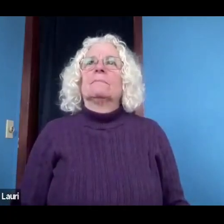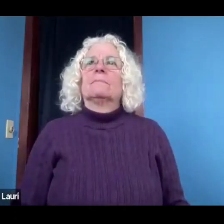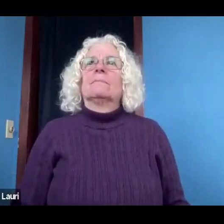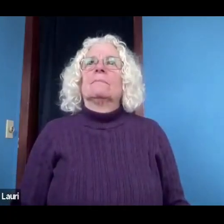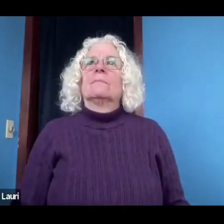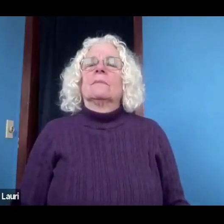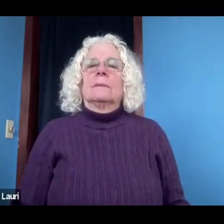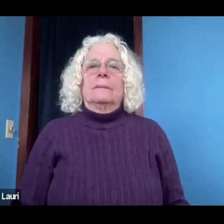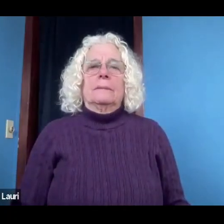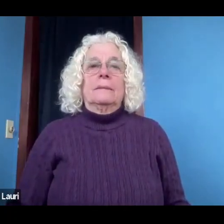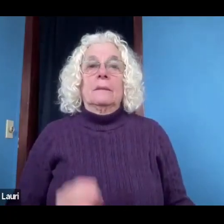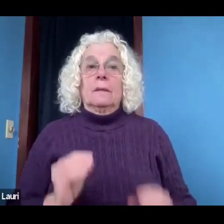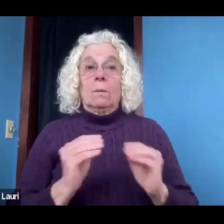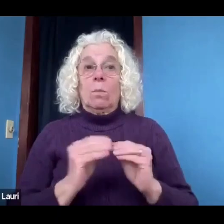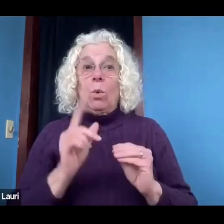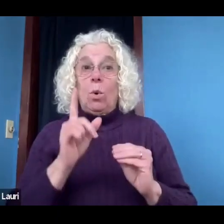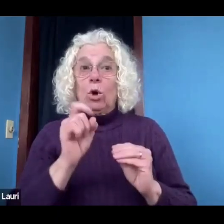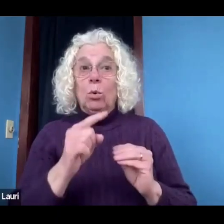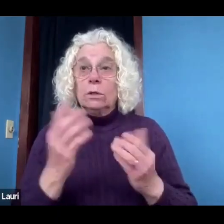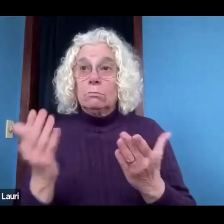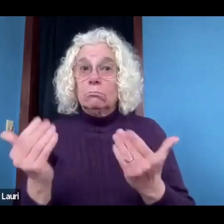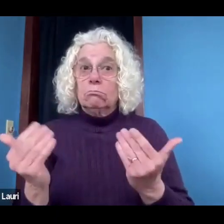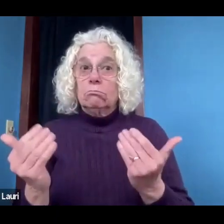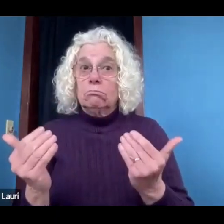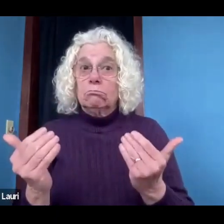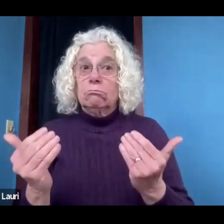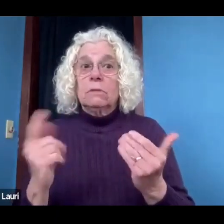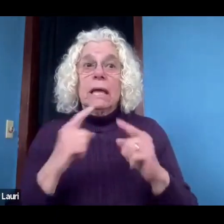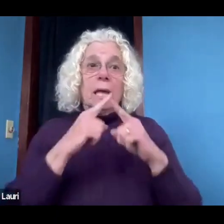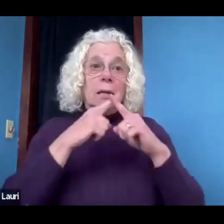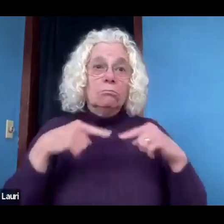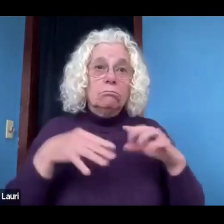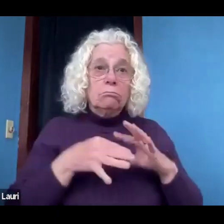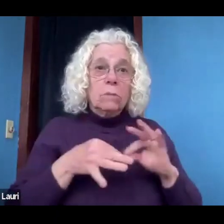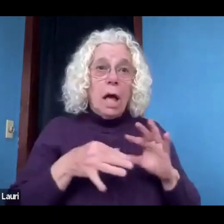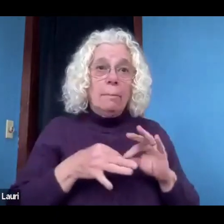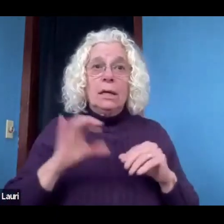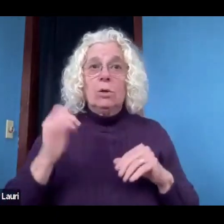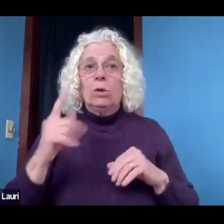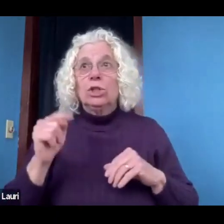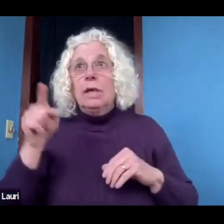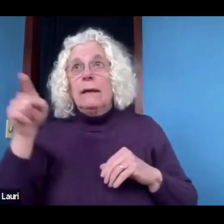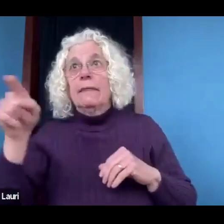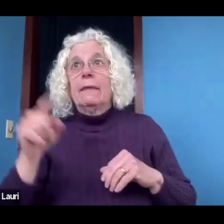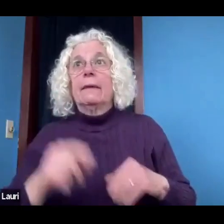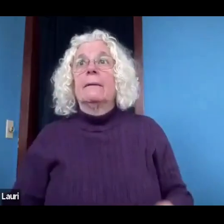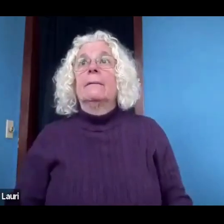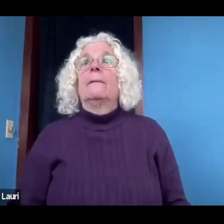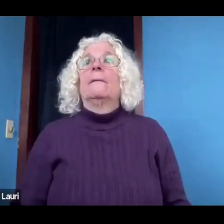If anybody else has a question, feel free to come off mute or put them in the chat.